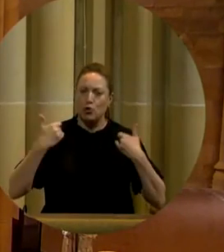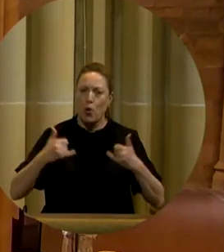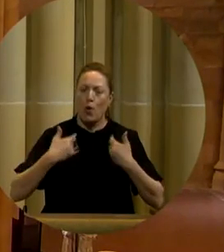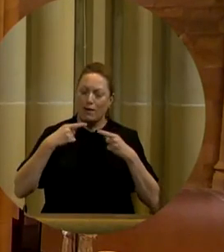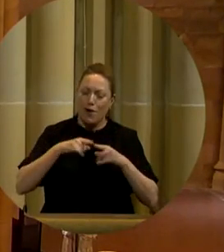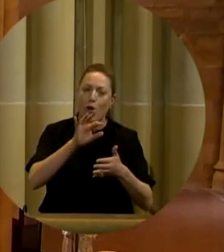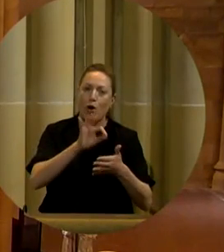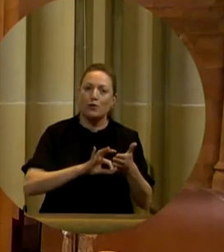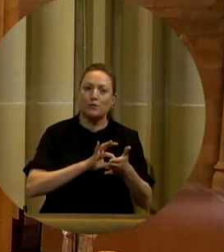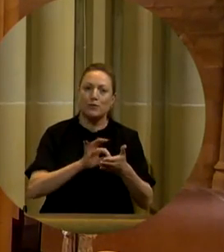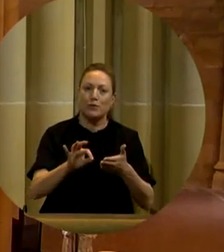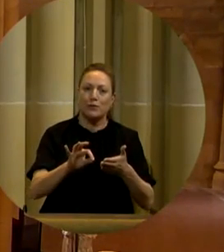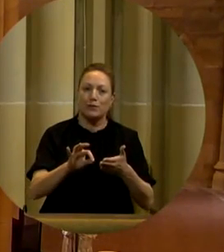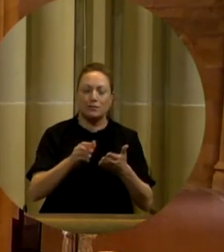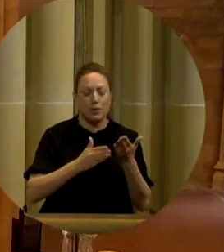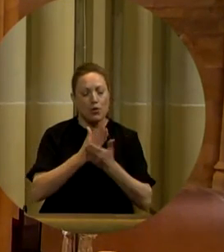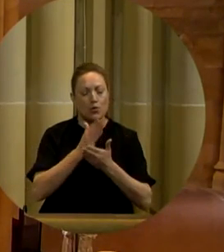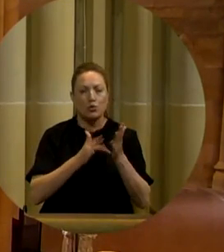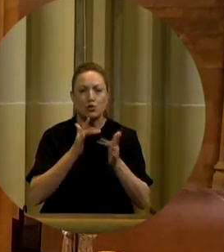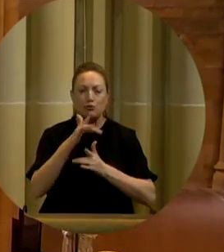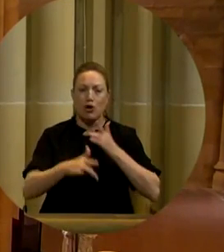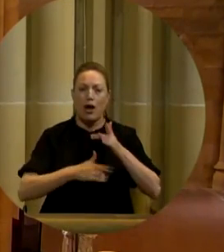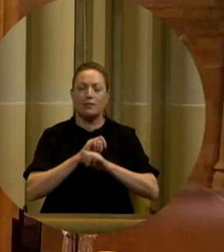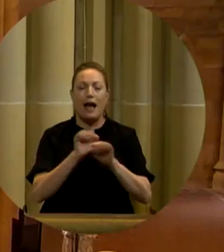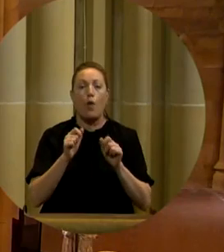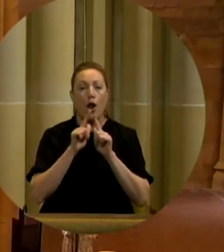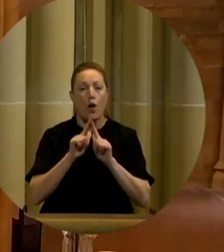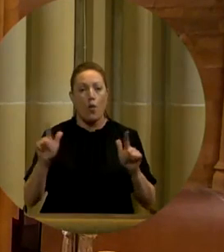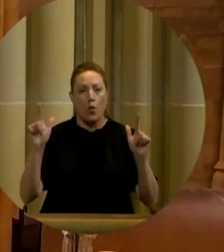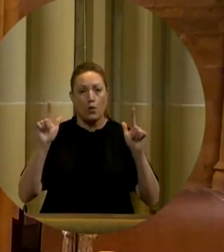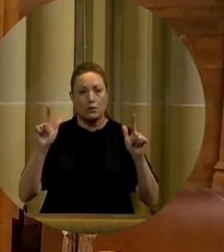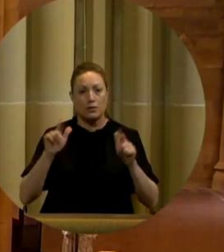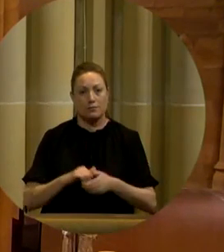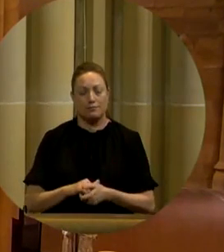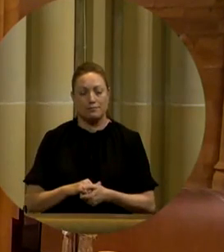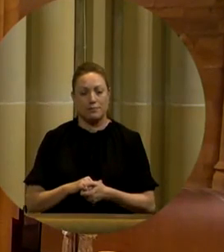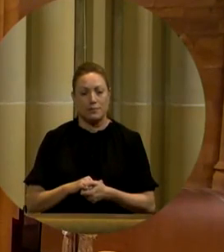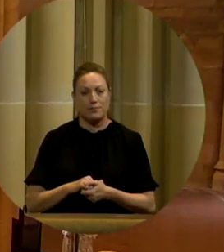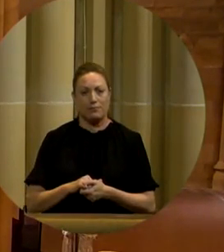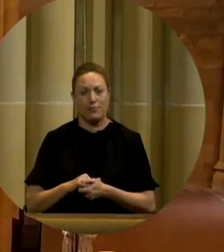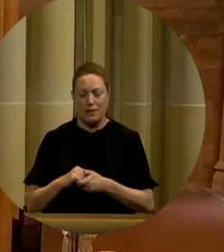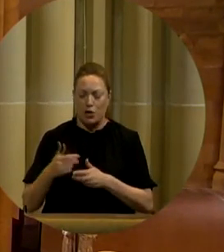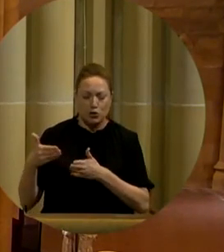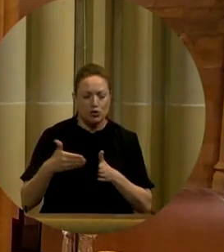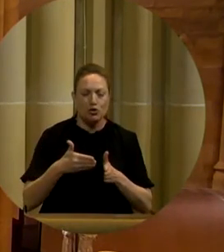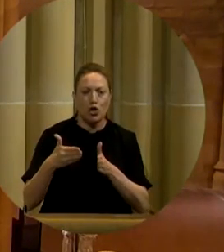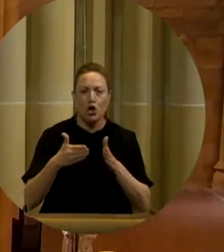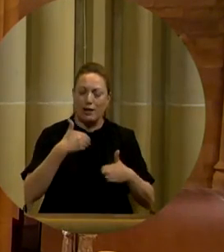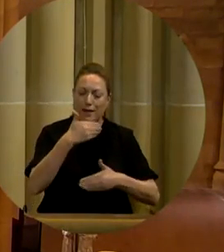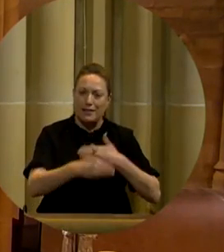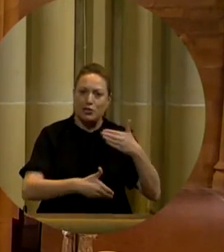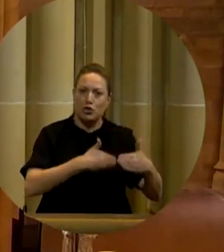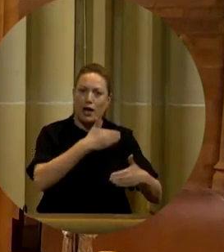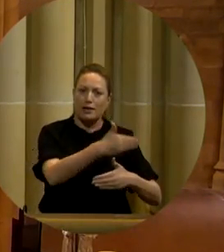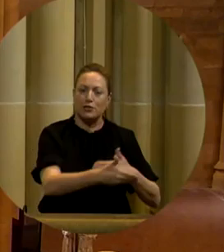gospel. Through Jesus Christ our Lord, bread for the journey from age to age.